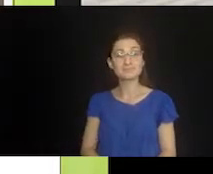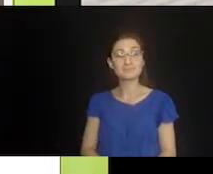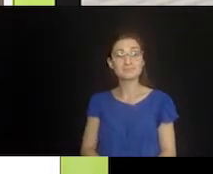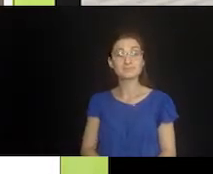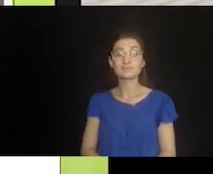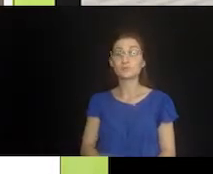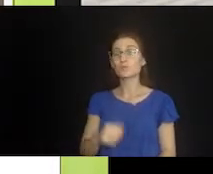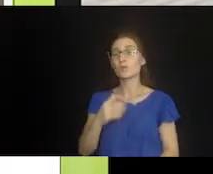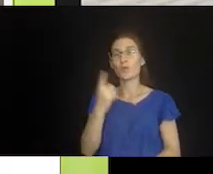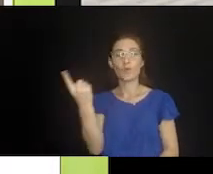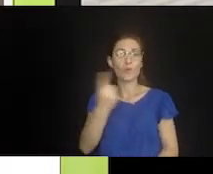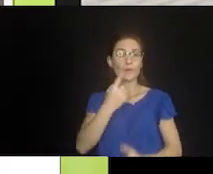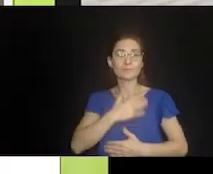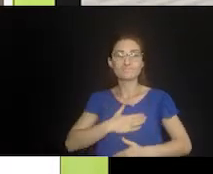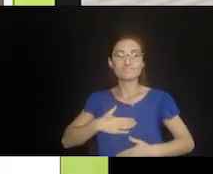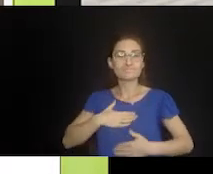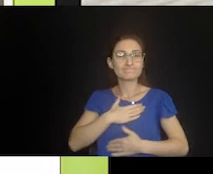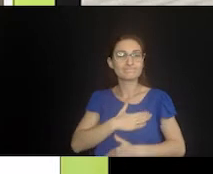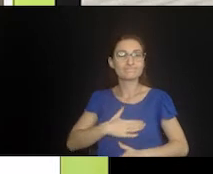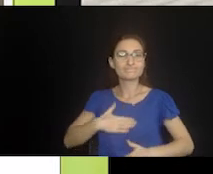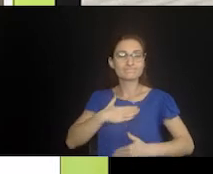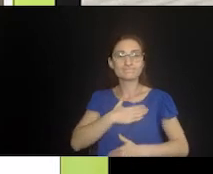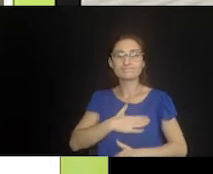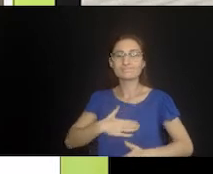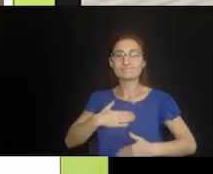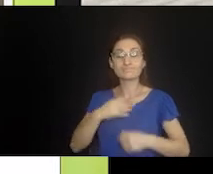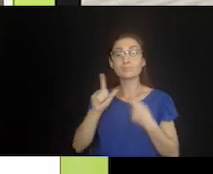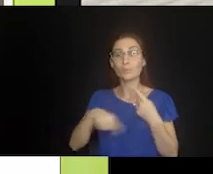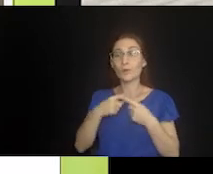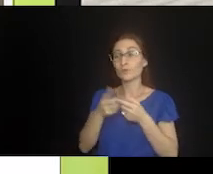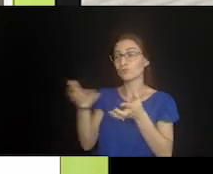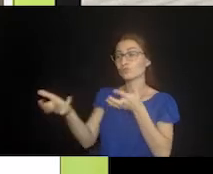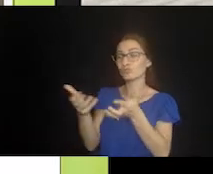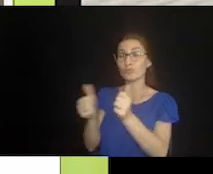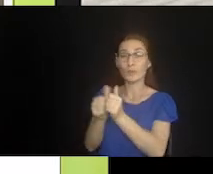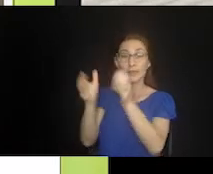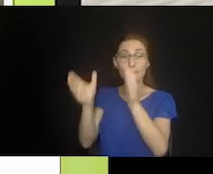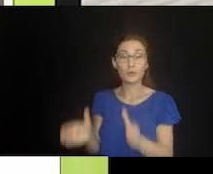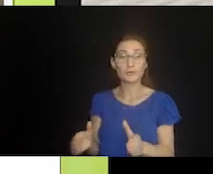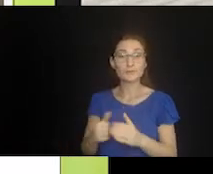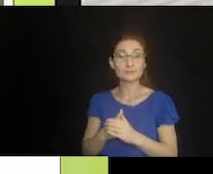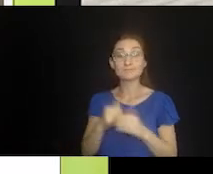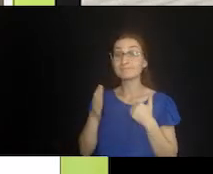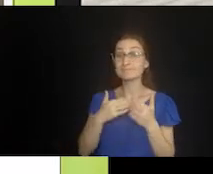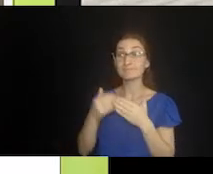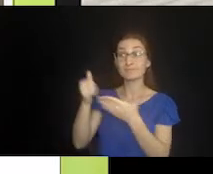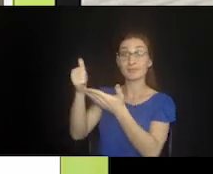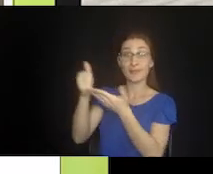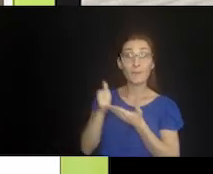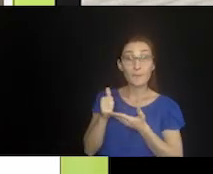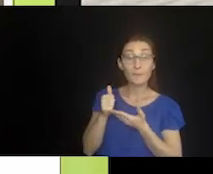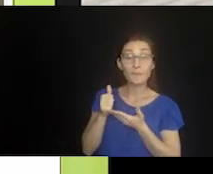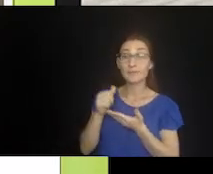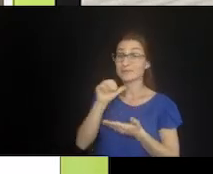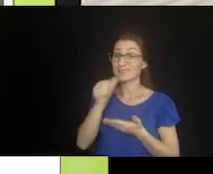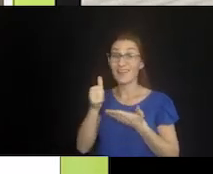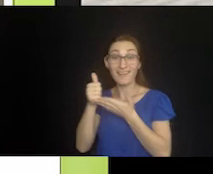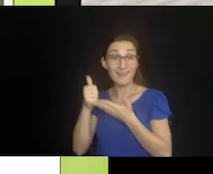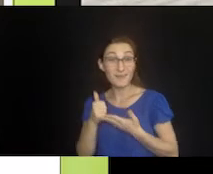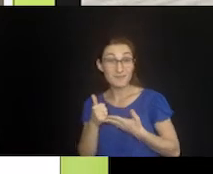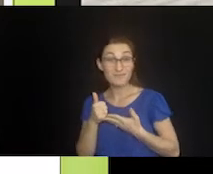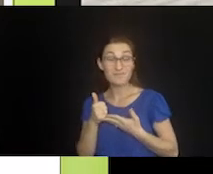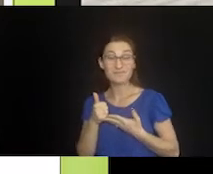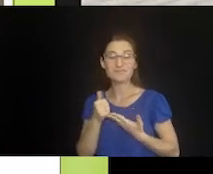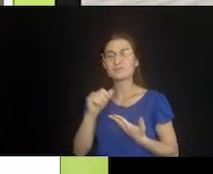it. So always be appreciative whenever you talk to someone, whether or